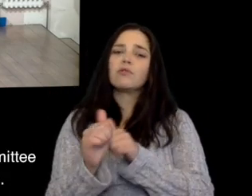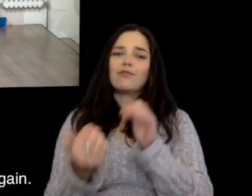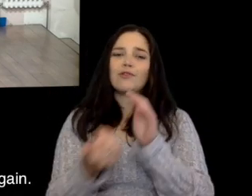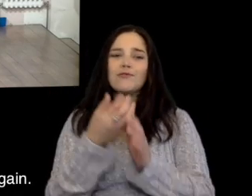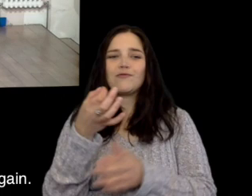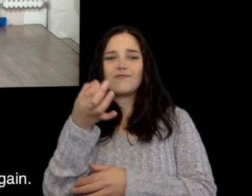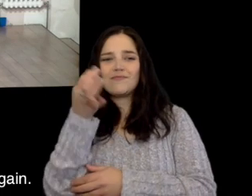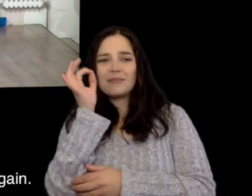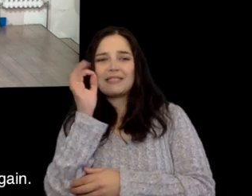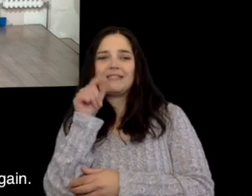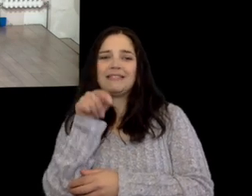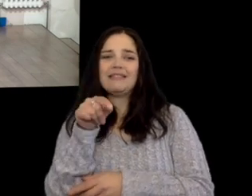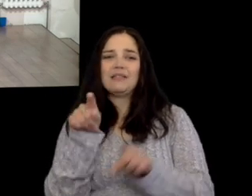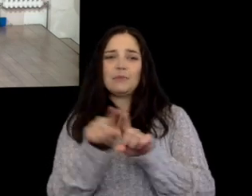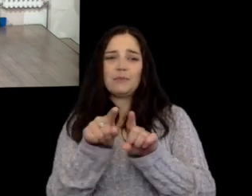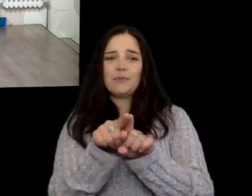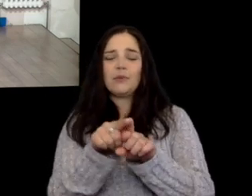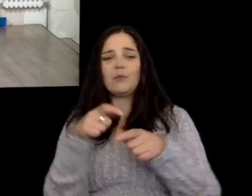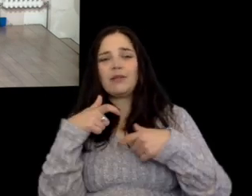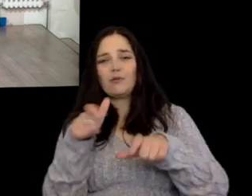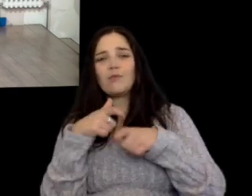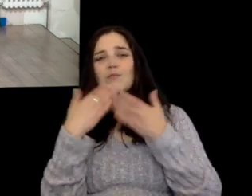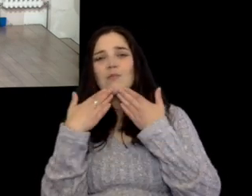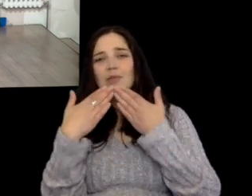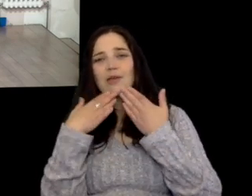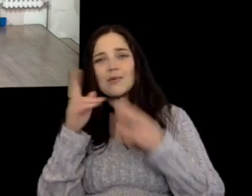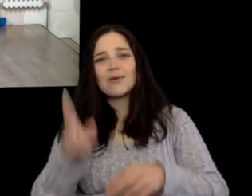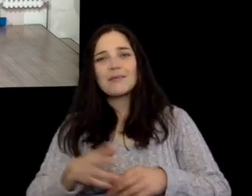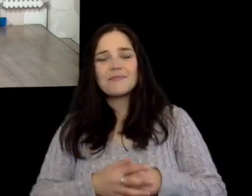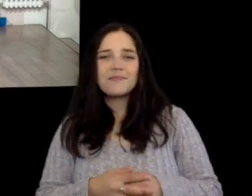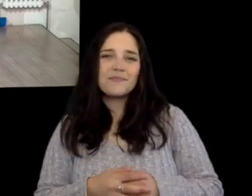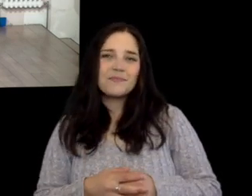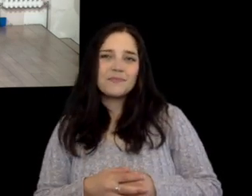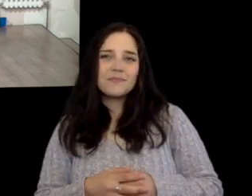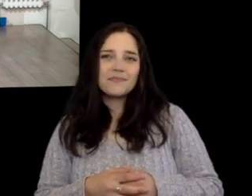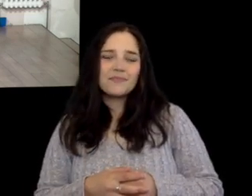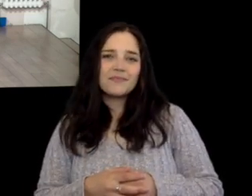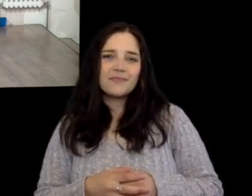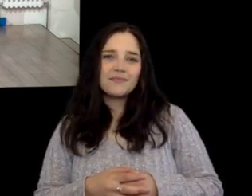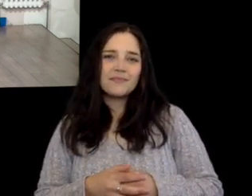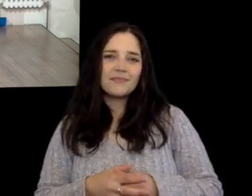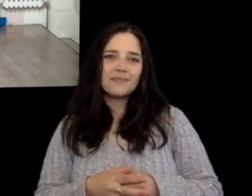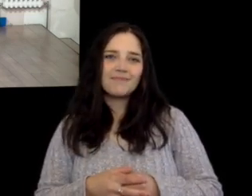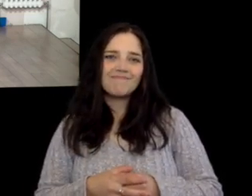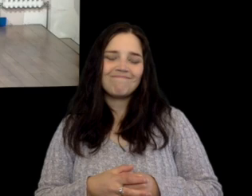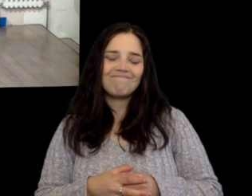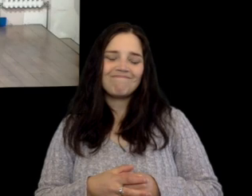the new finance committee will continue. So thank you once again.